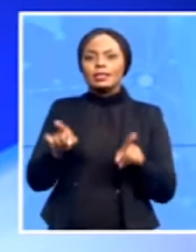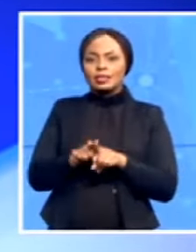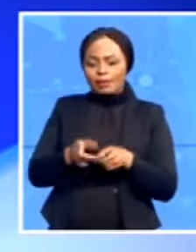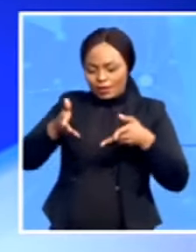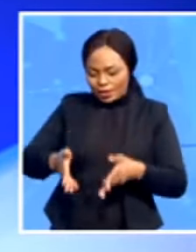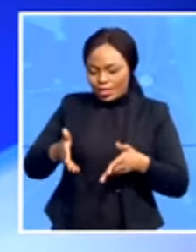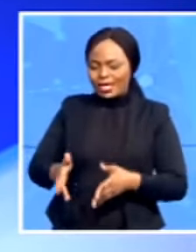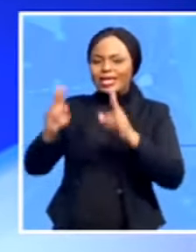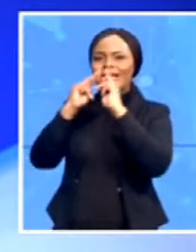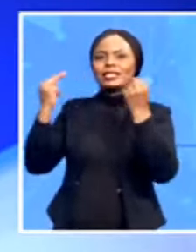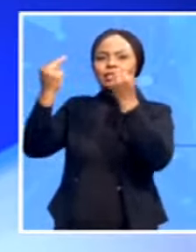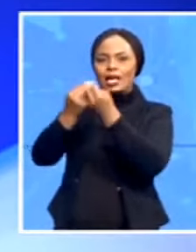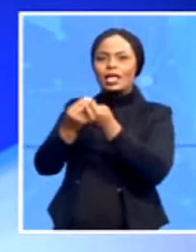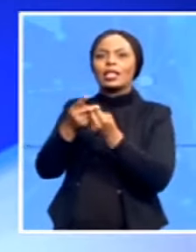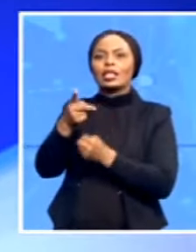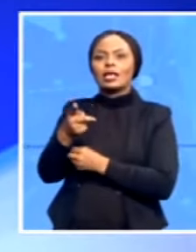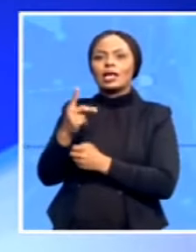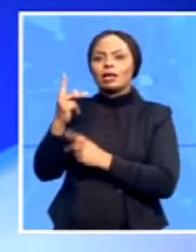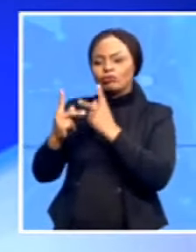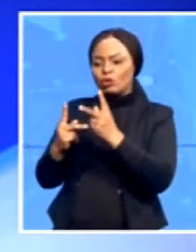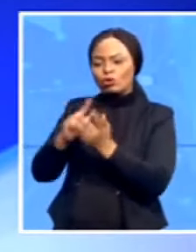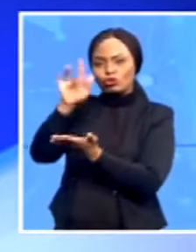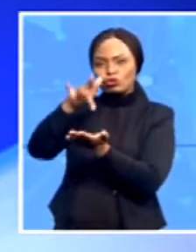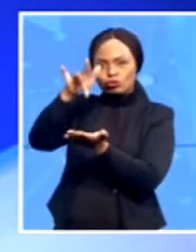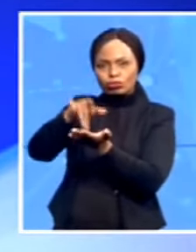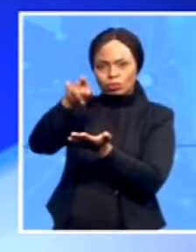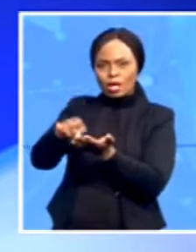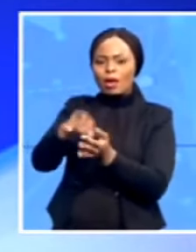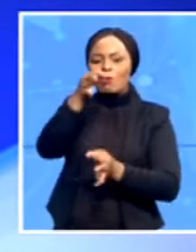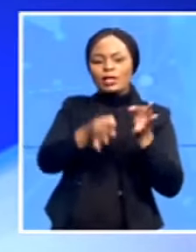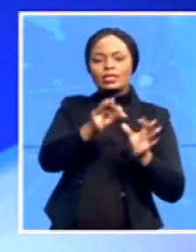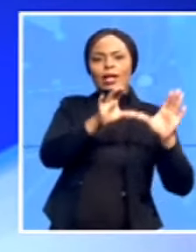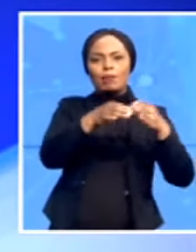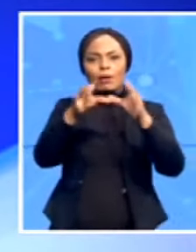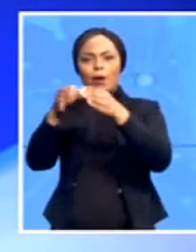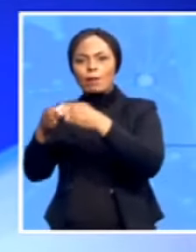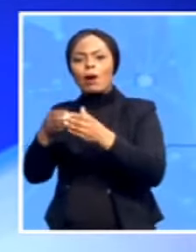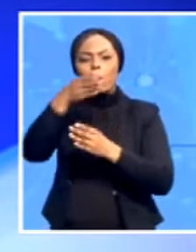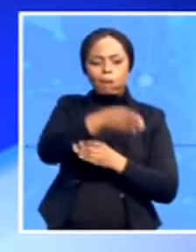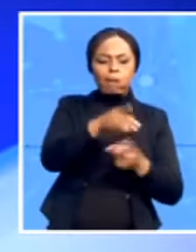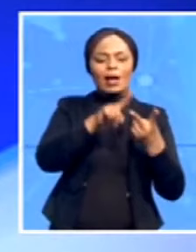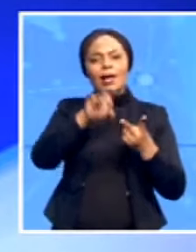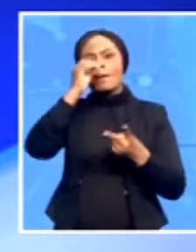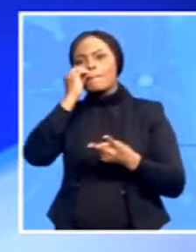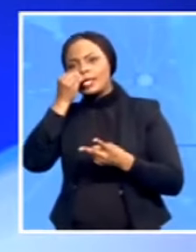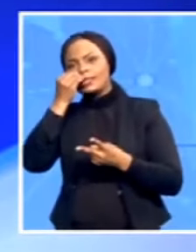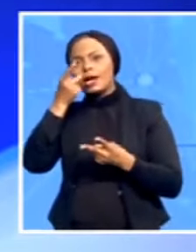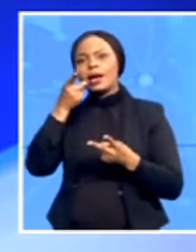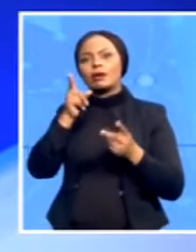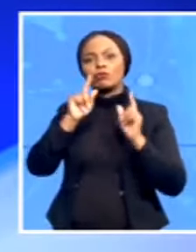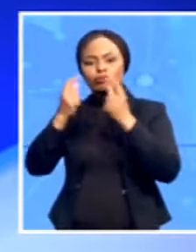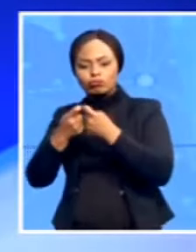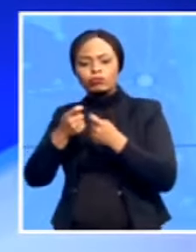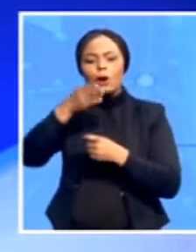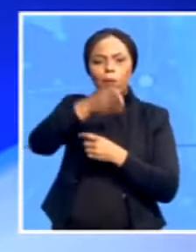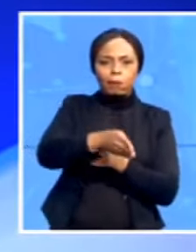you've got all the political parties represented, the media represented. So in terms of transparency of the processes, I think the Commission has really